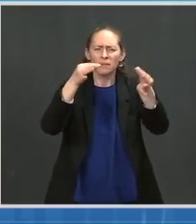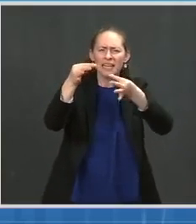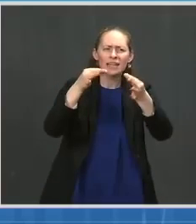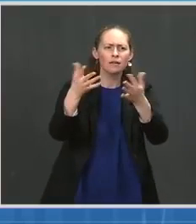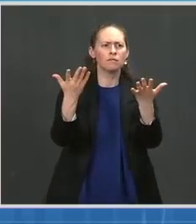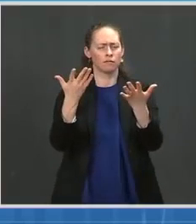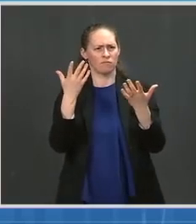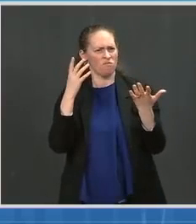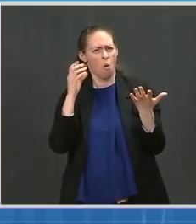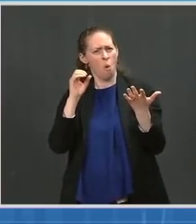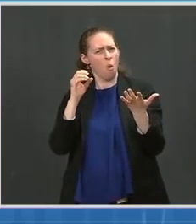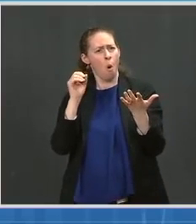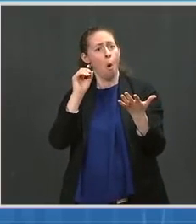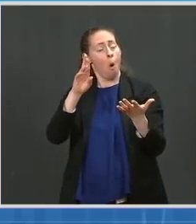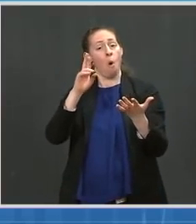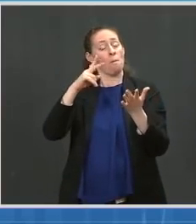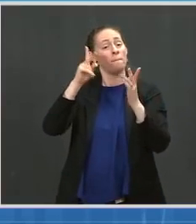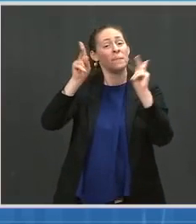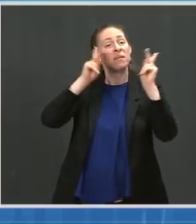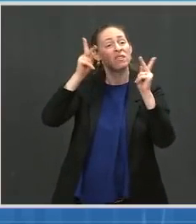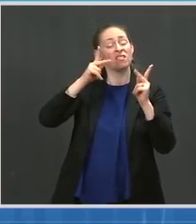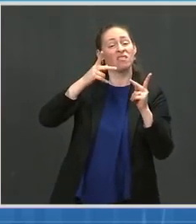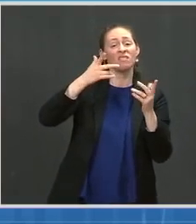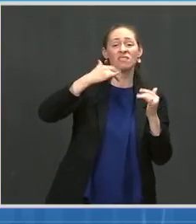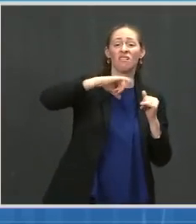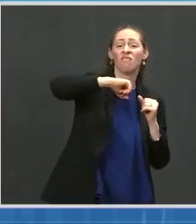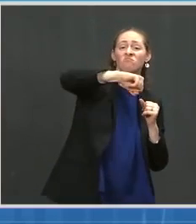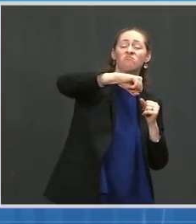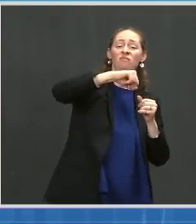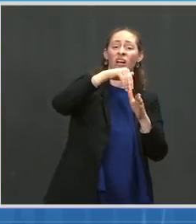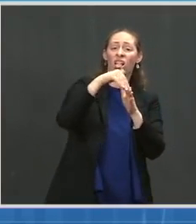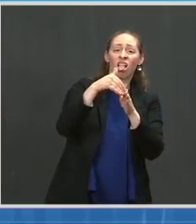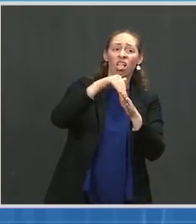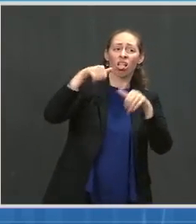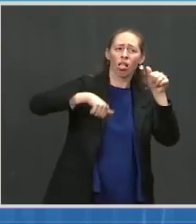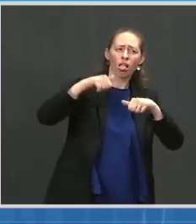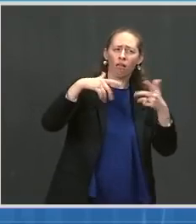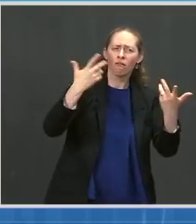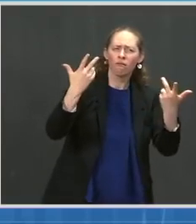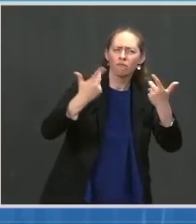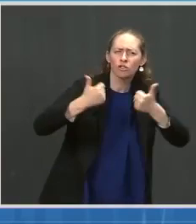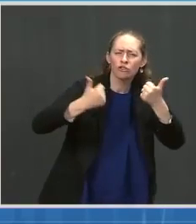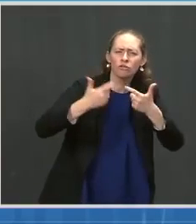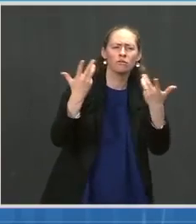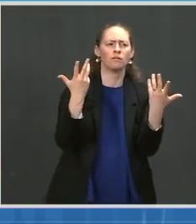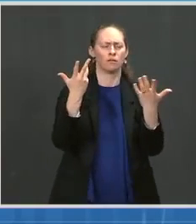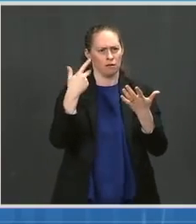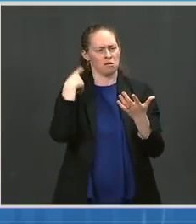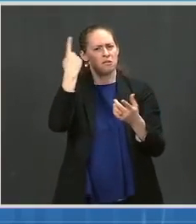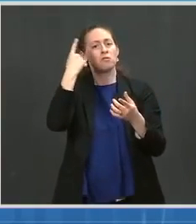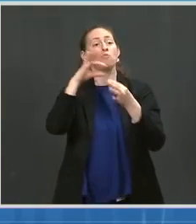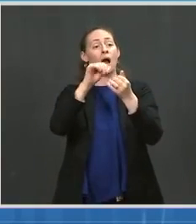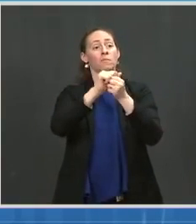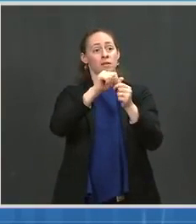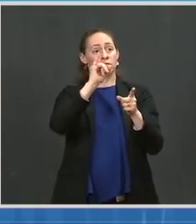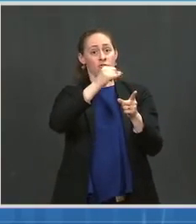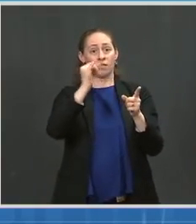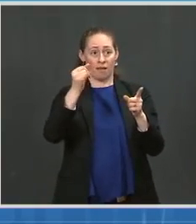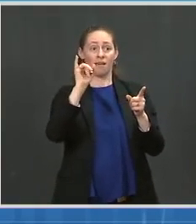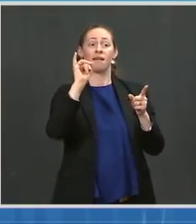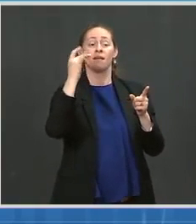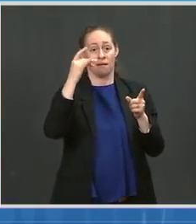receptive to taking them? Yeah, so the first part of your question is when will J&J receive the